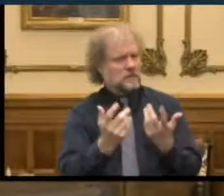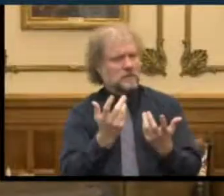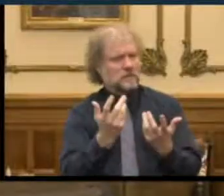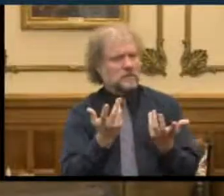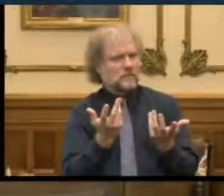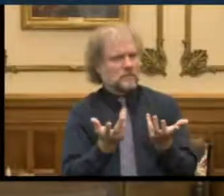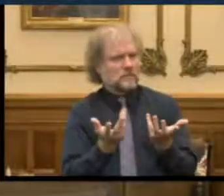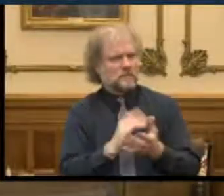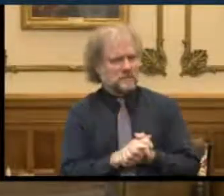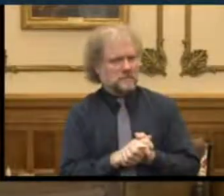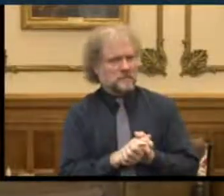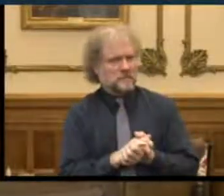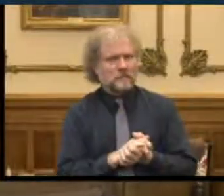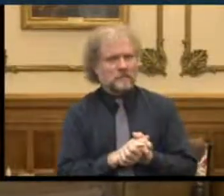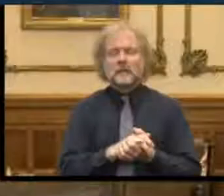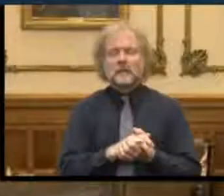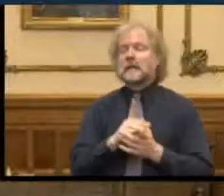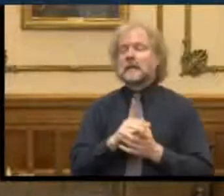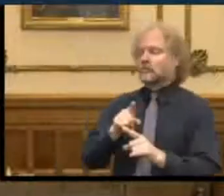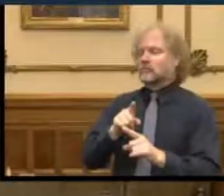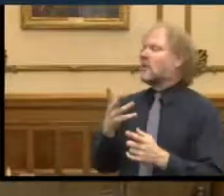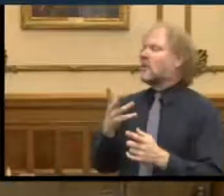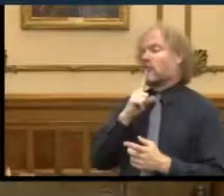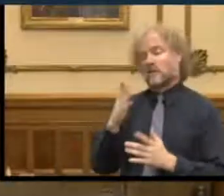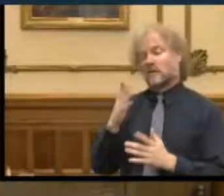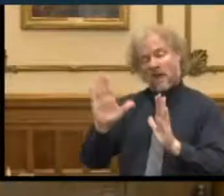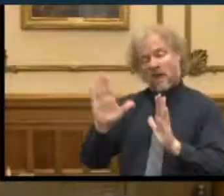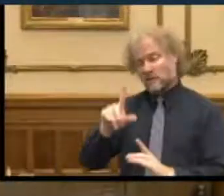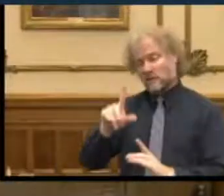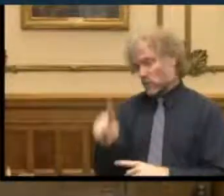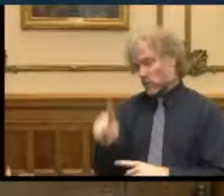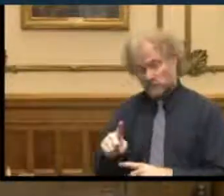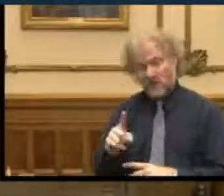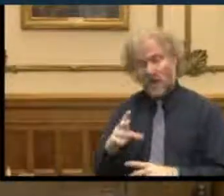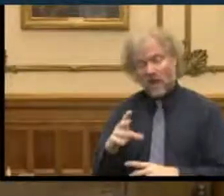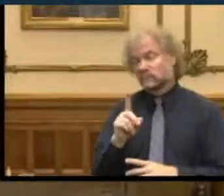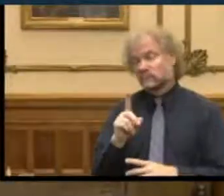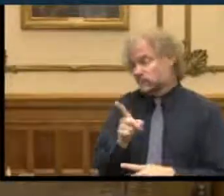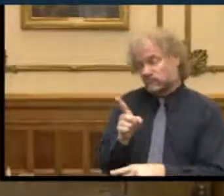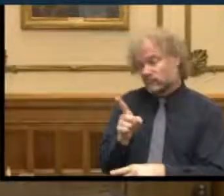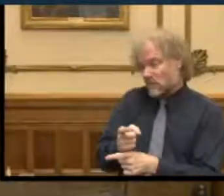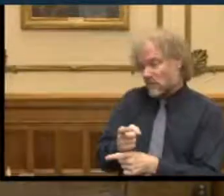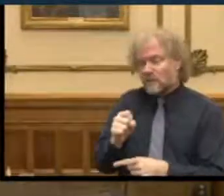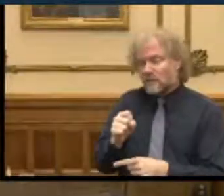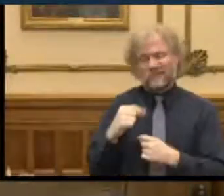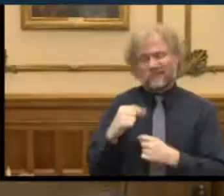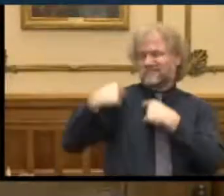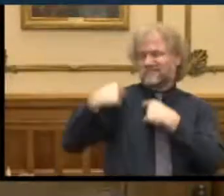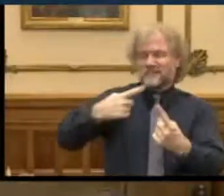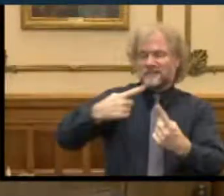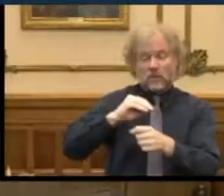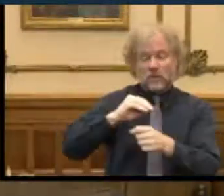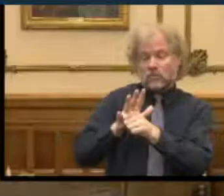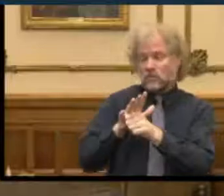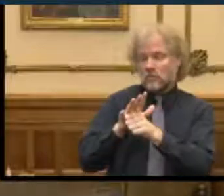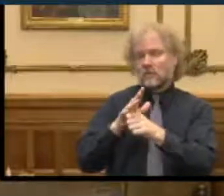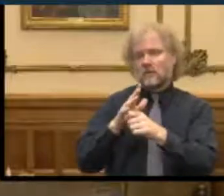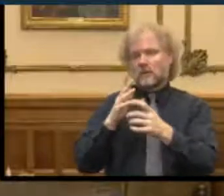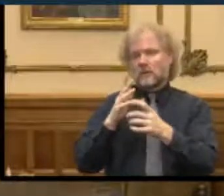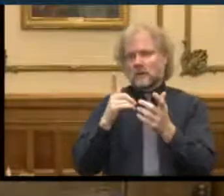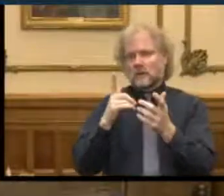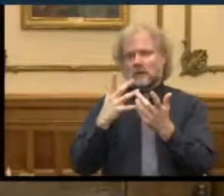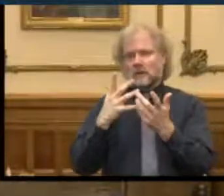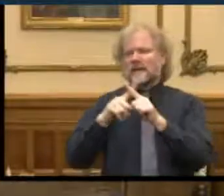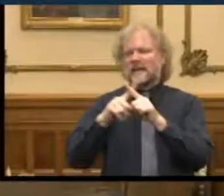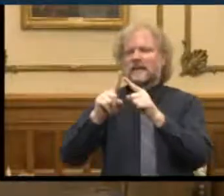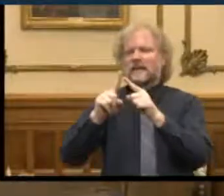going to impact? So it's an excellent question and really true. We've said all along that coronaviruses, some of the different